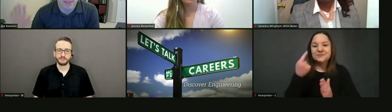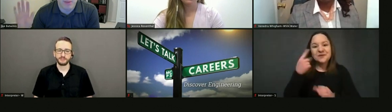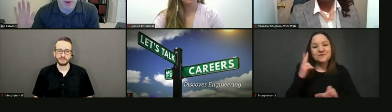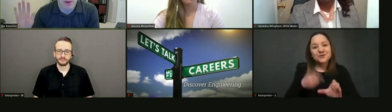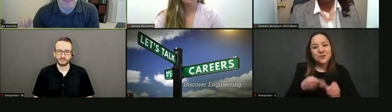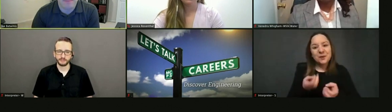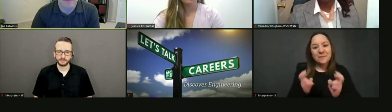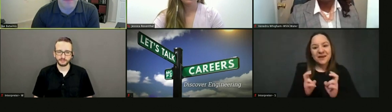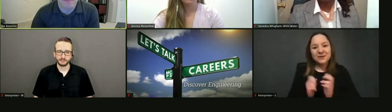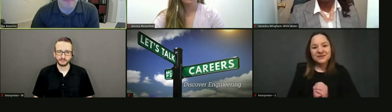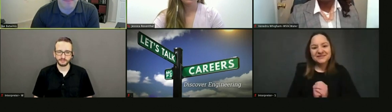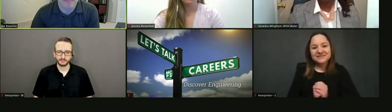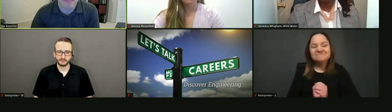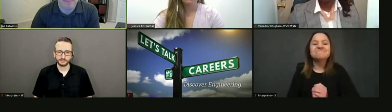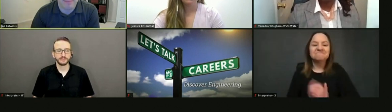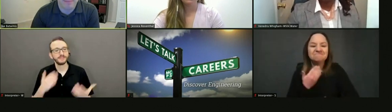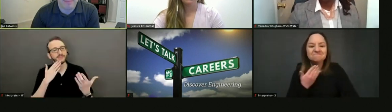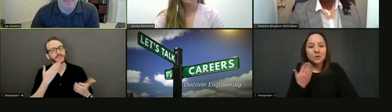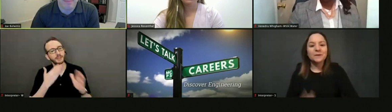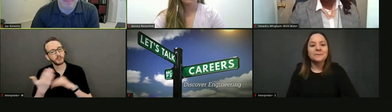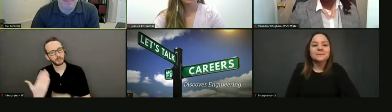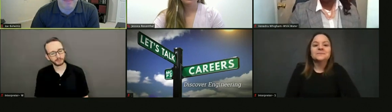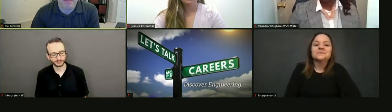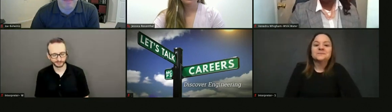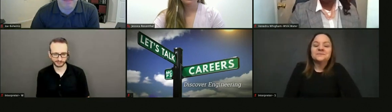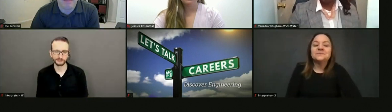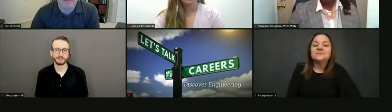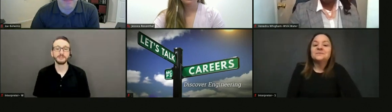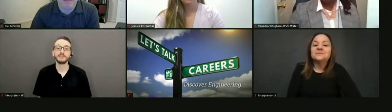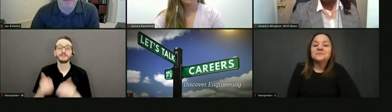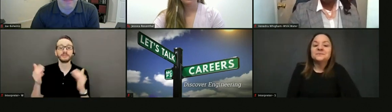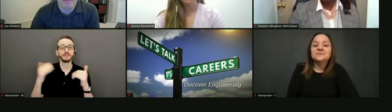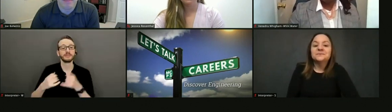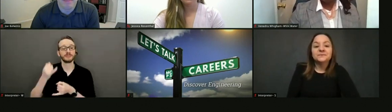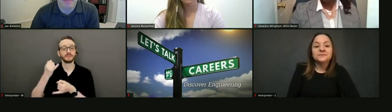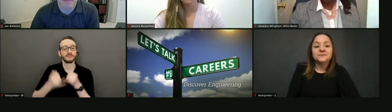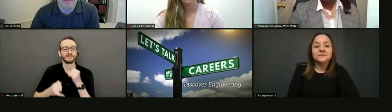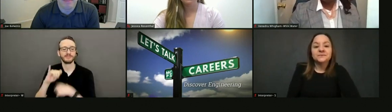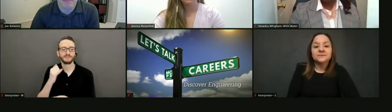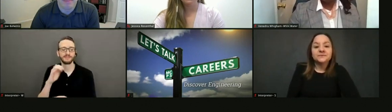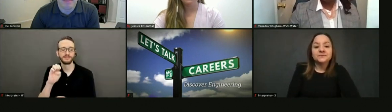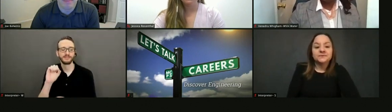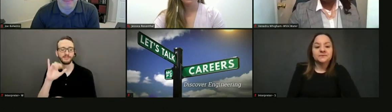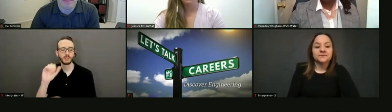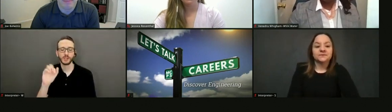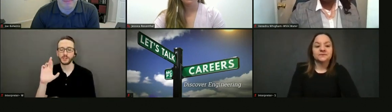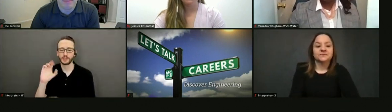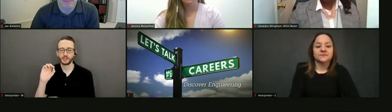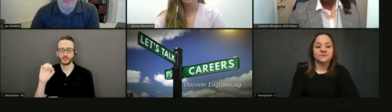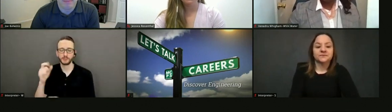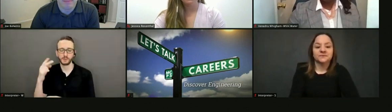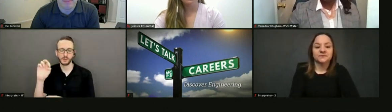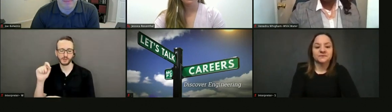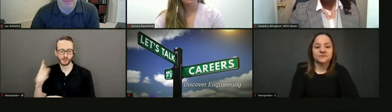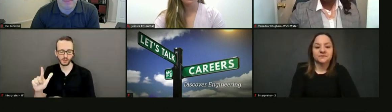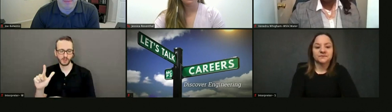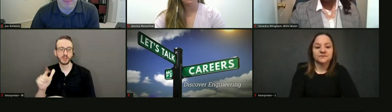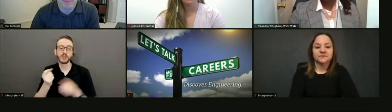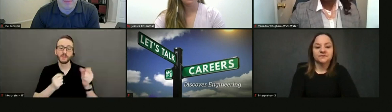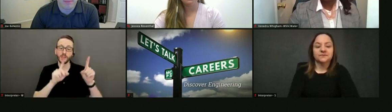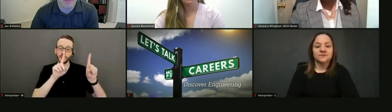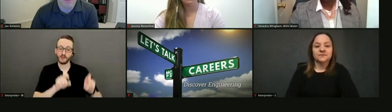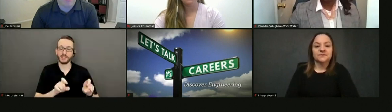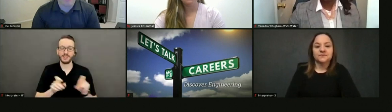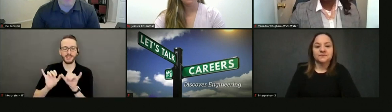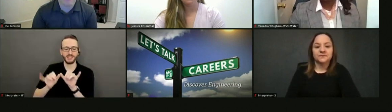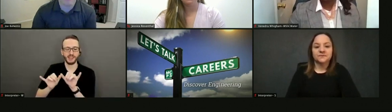to ask our guests. We will do our best to answer as many questions as we can. So we're really excited to get to learn more about